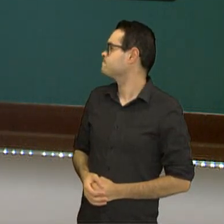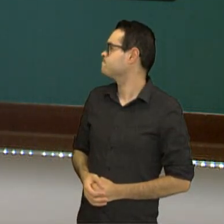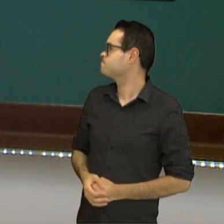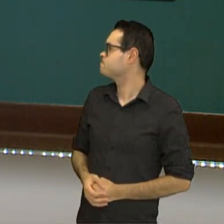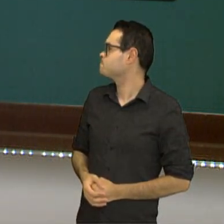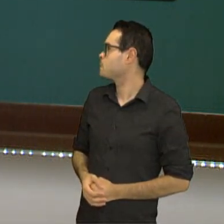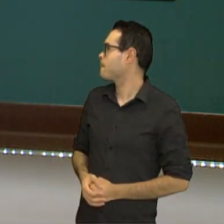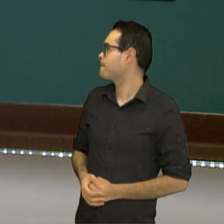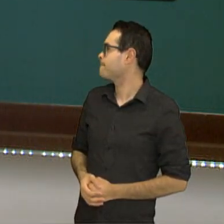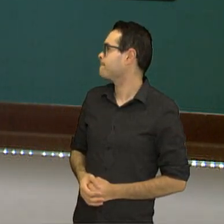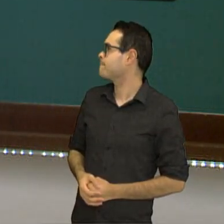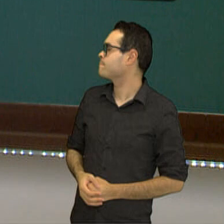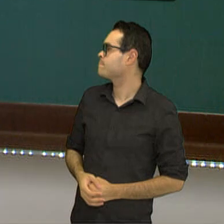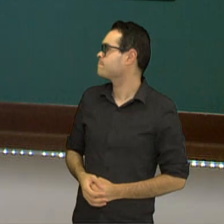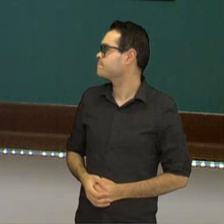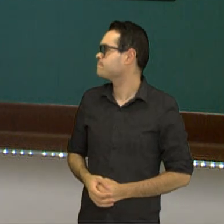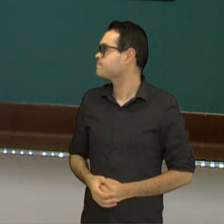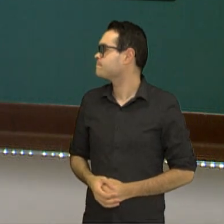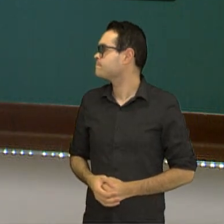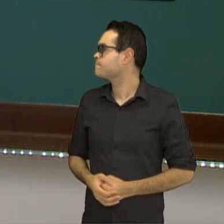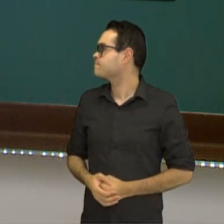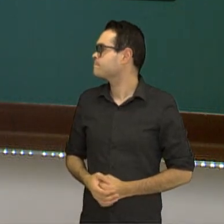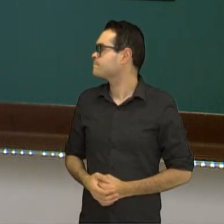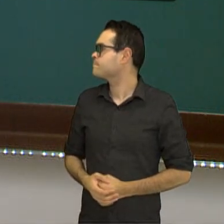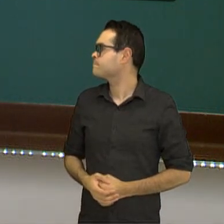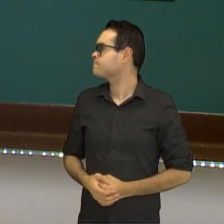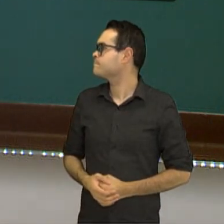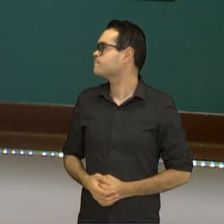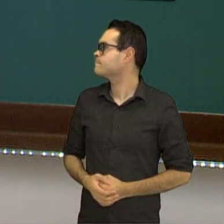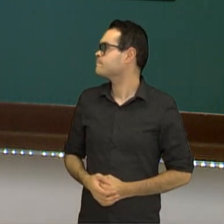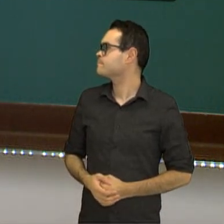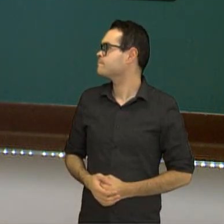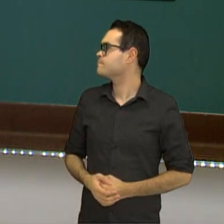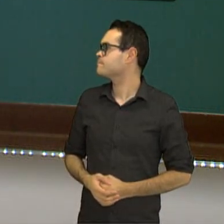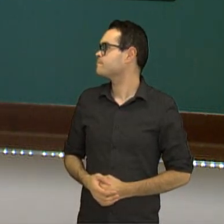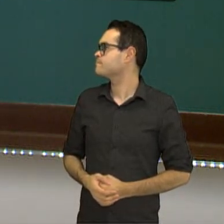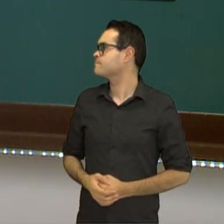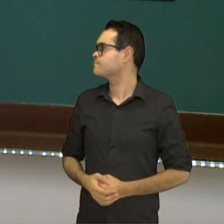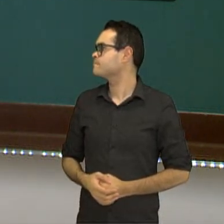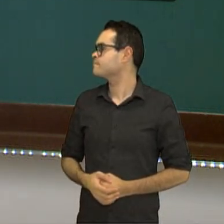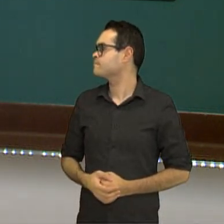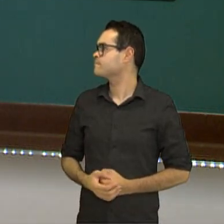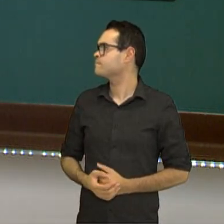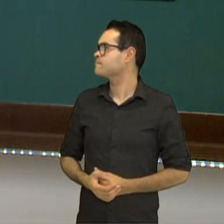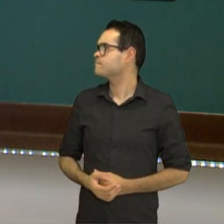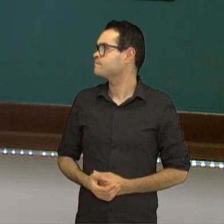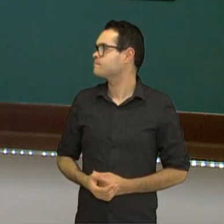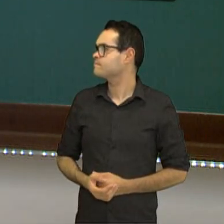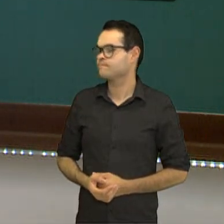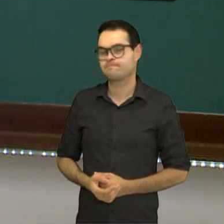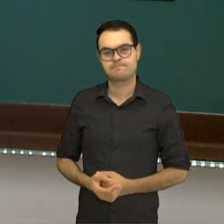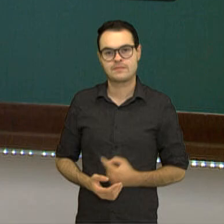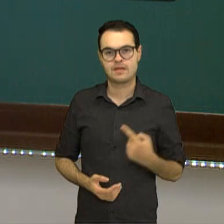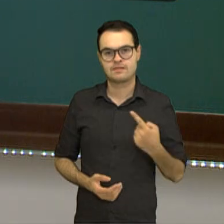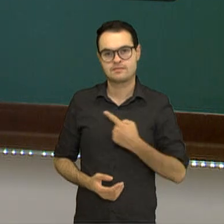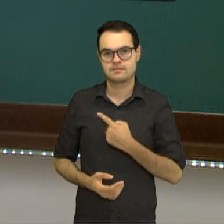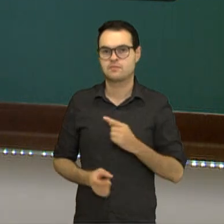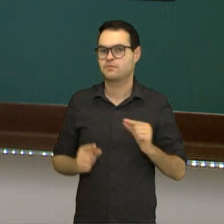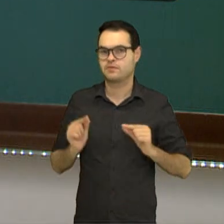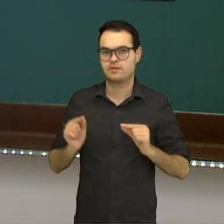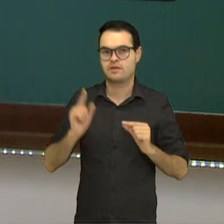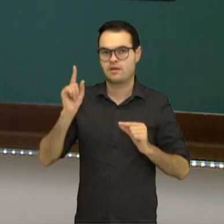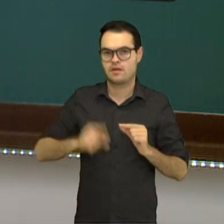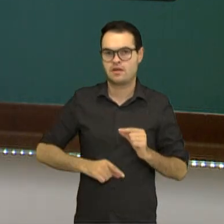very much about the stereotypes. I think if you look at the way that Africa is covered in the Western press. Então, eu acho que muitas